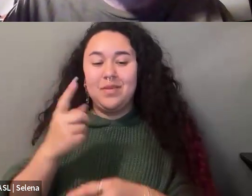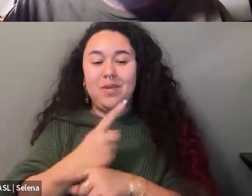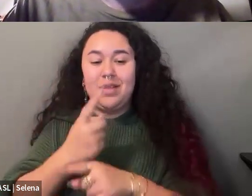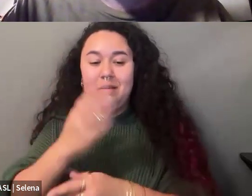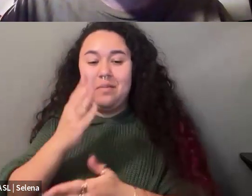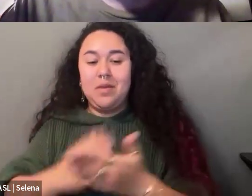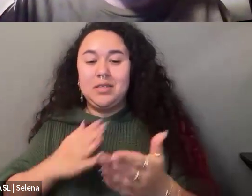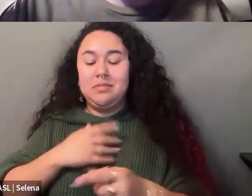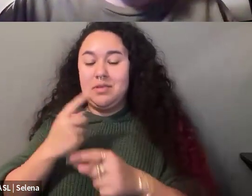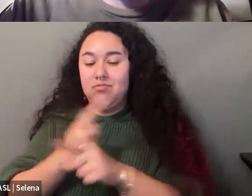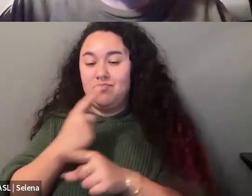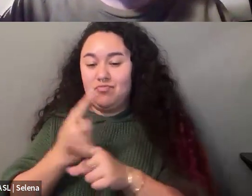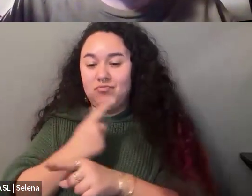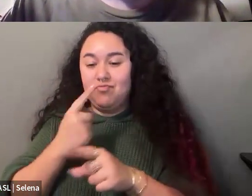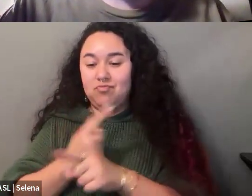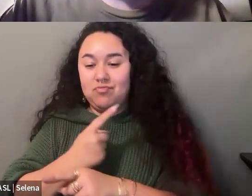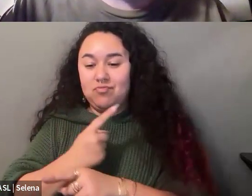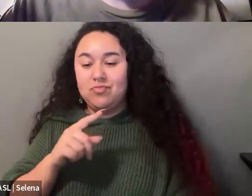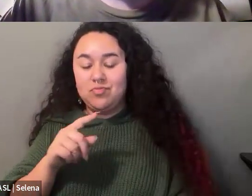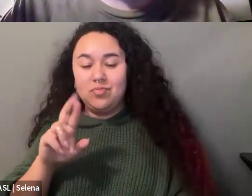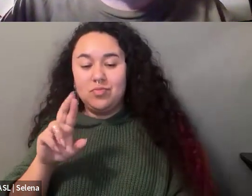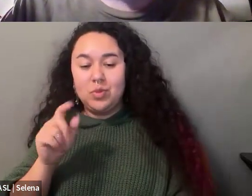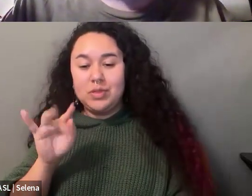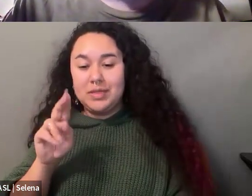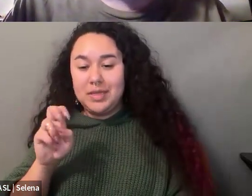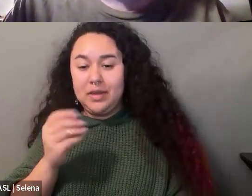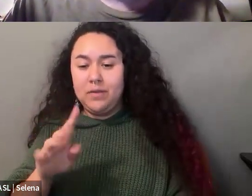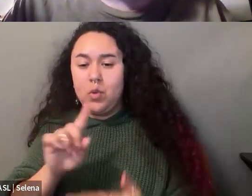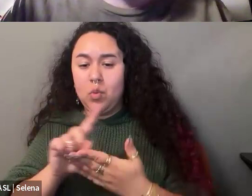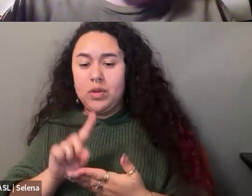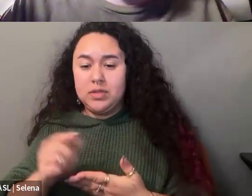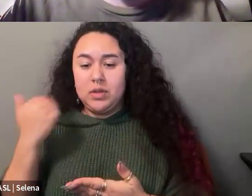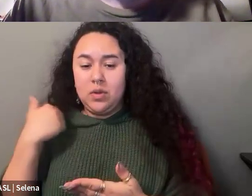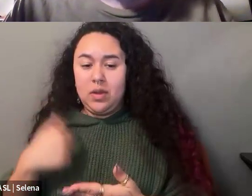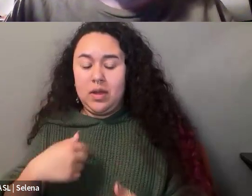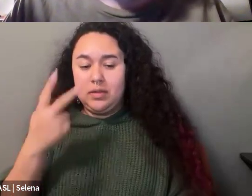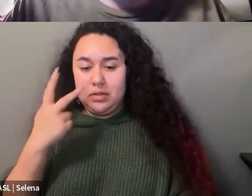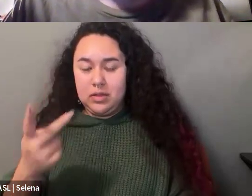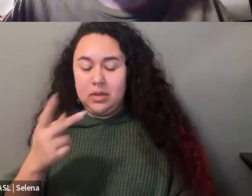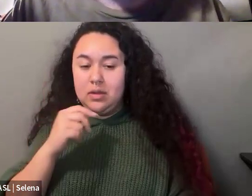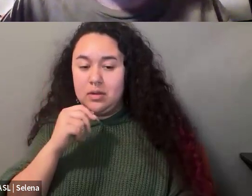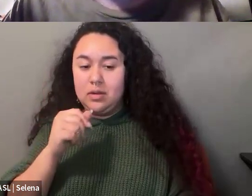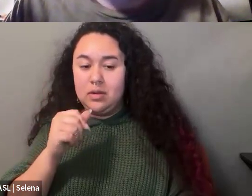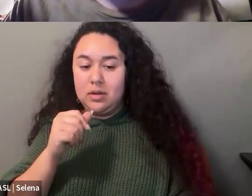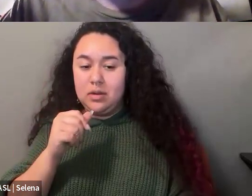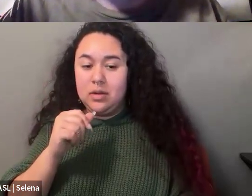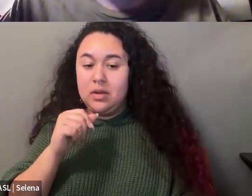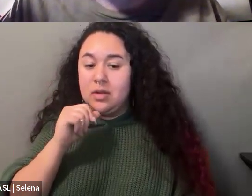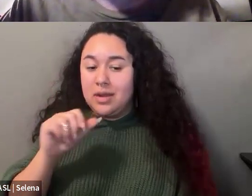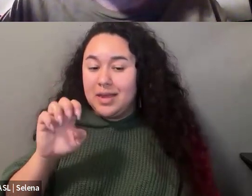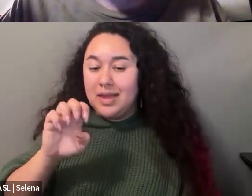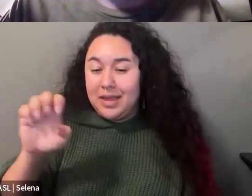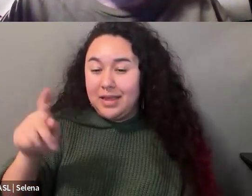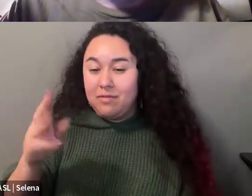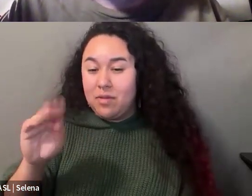my, routine. A few weeks ago, I saw not an actual eastern phoebe, but the shadow of an